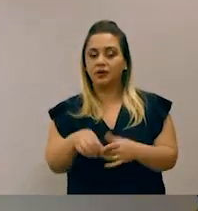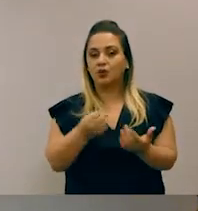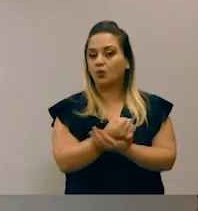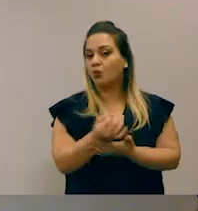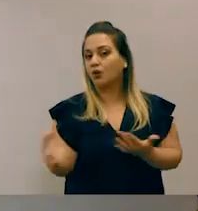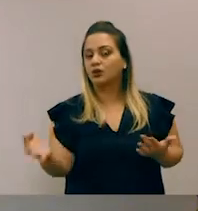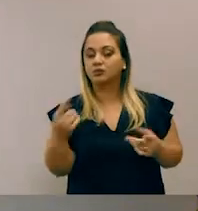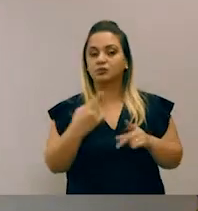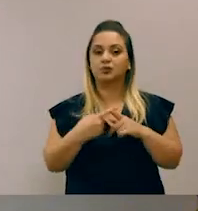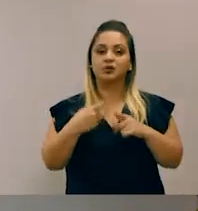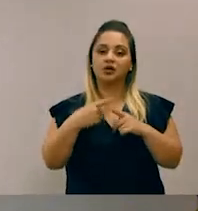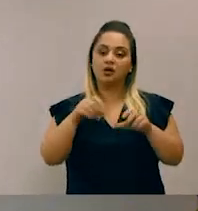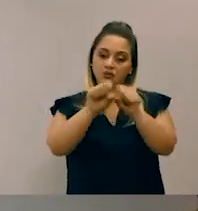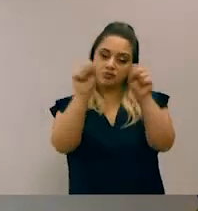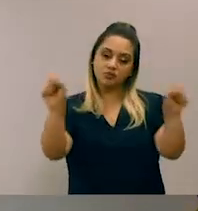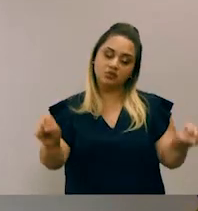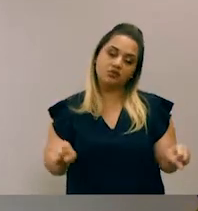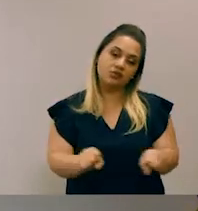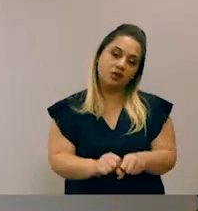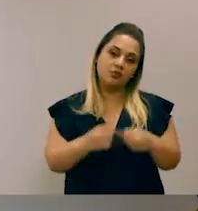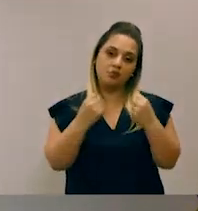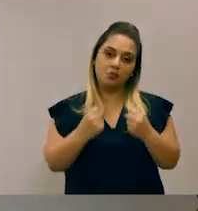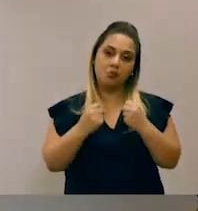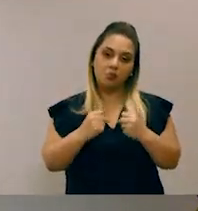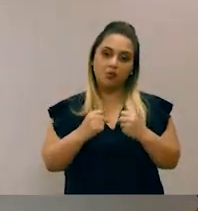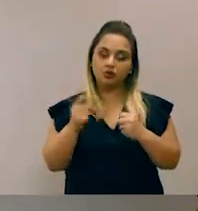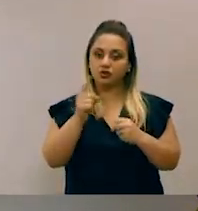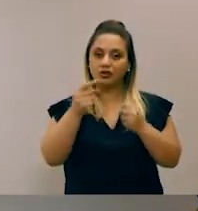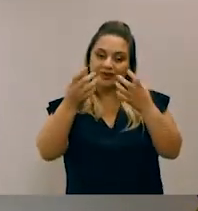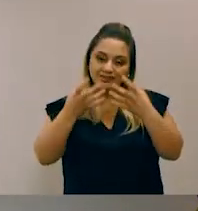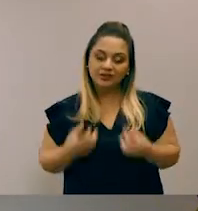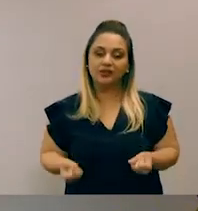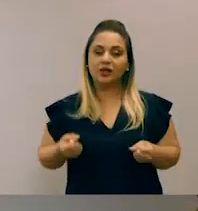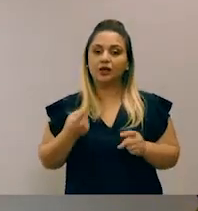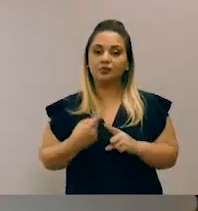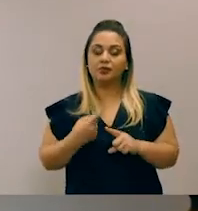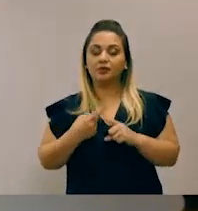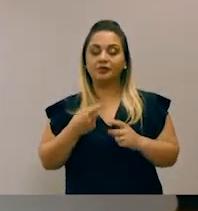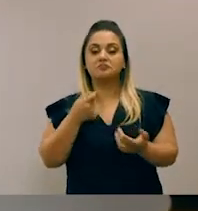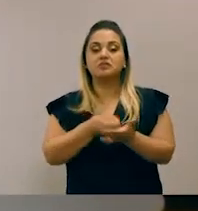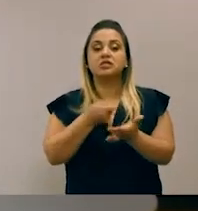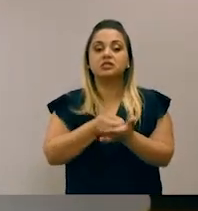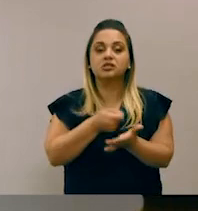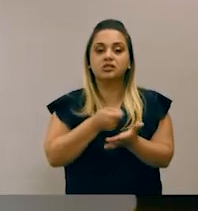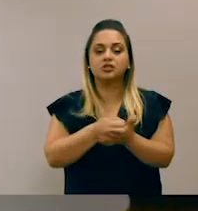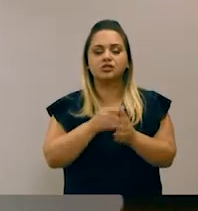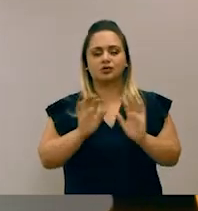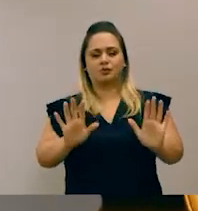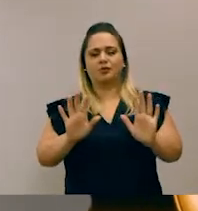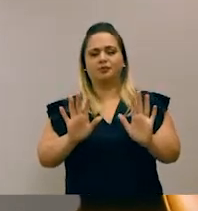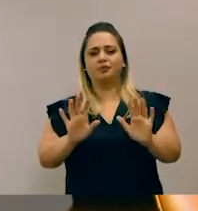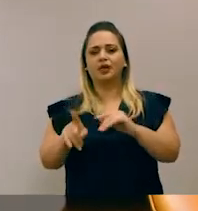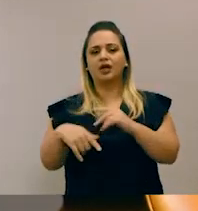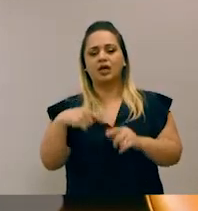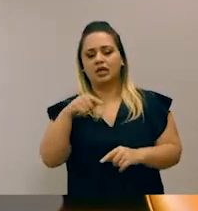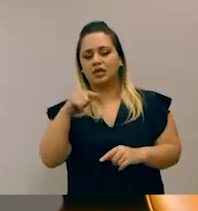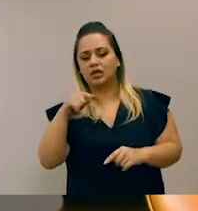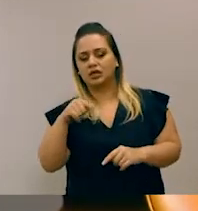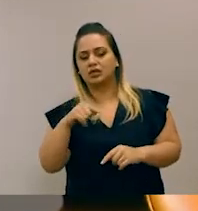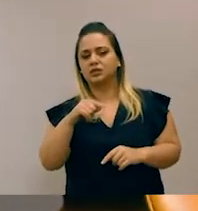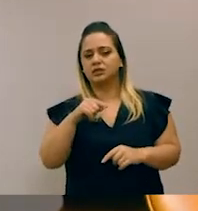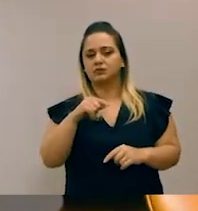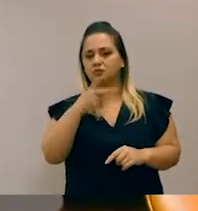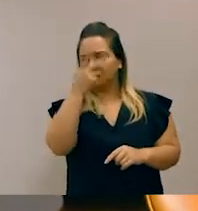many dates, because the system can criticize a certain type if there is a certain